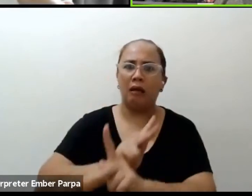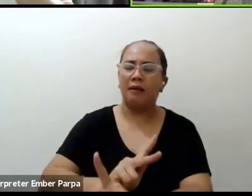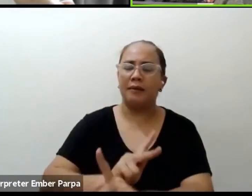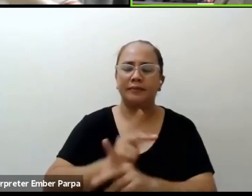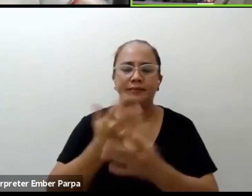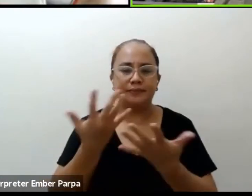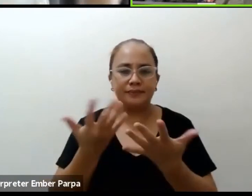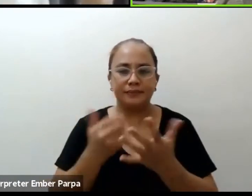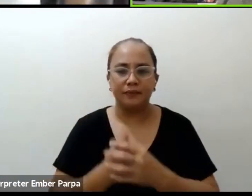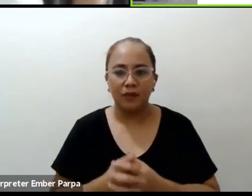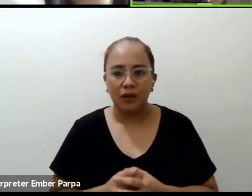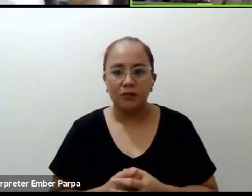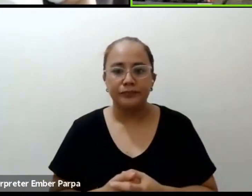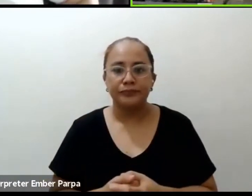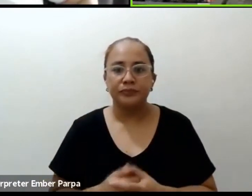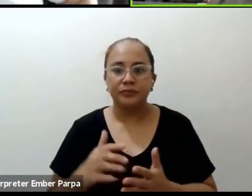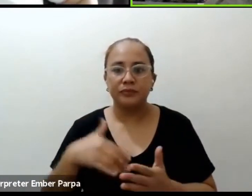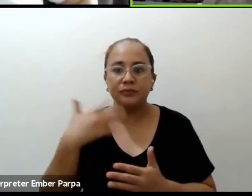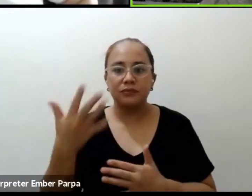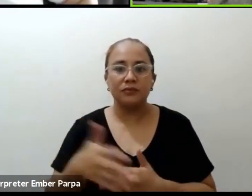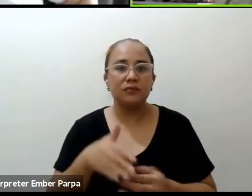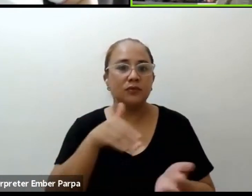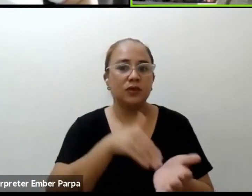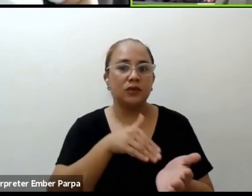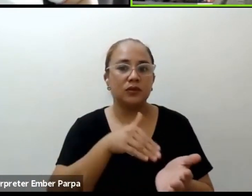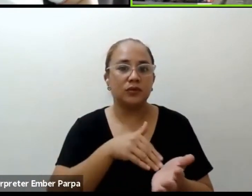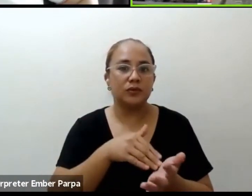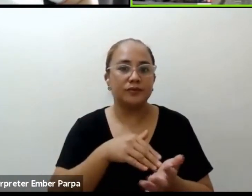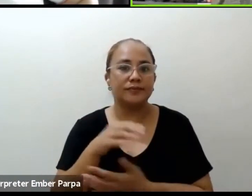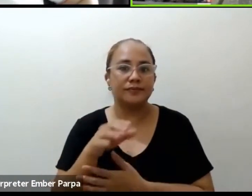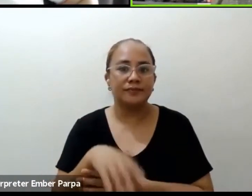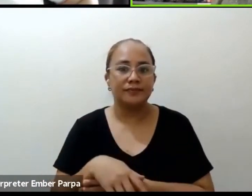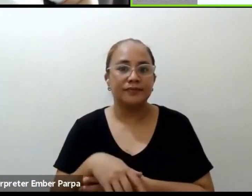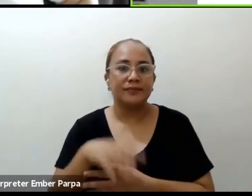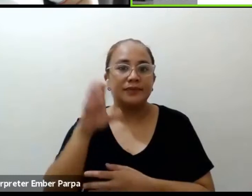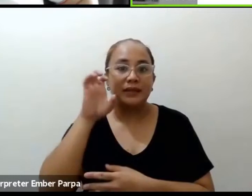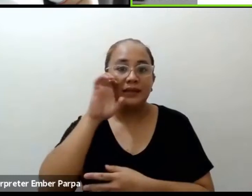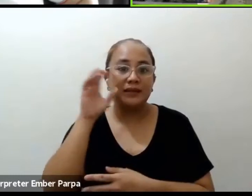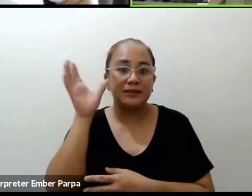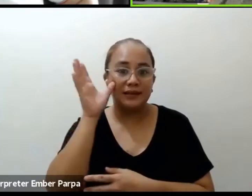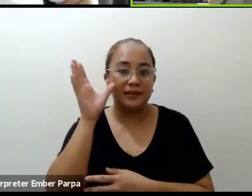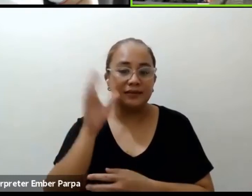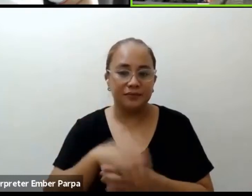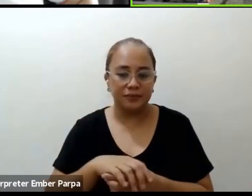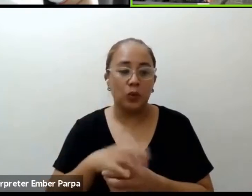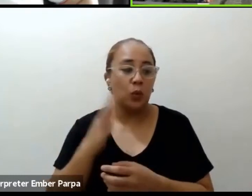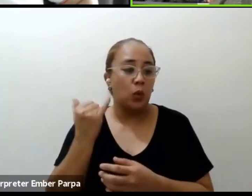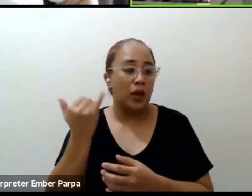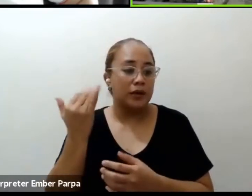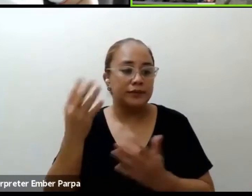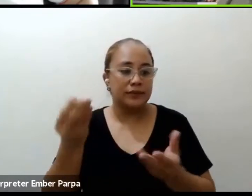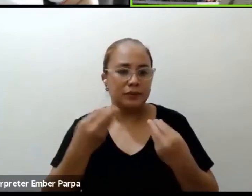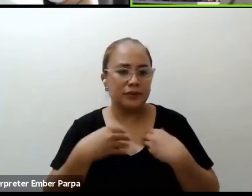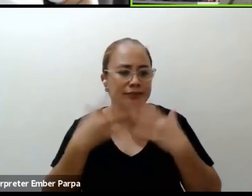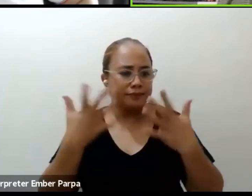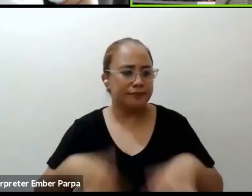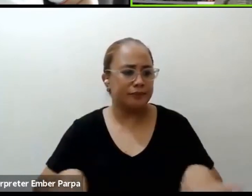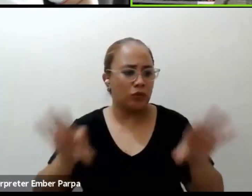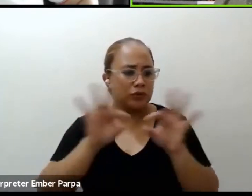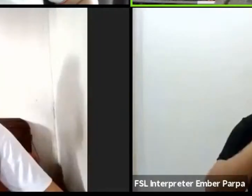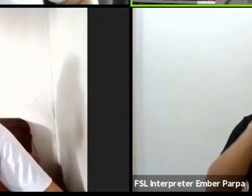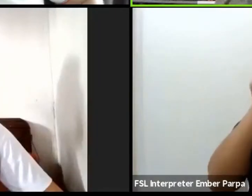from Dr. S.P. Cabral, who gave us a few important